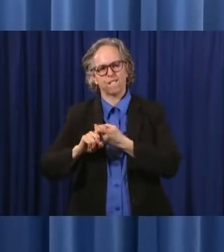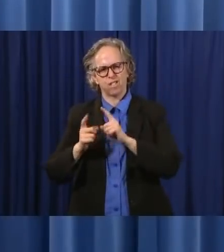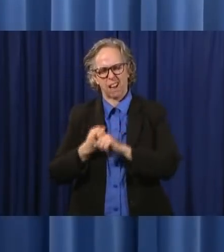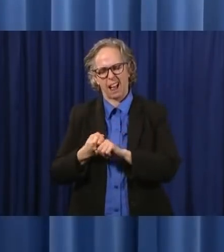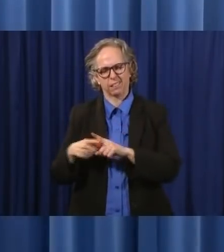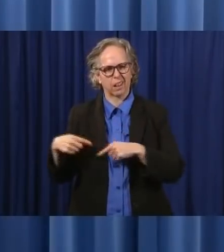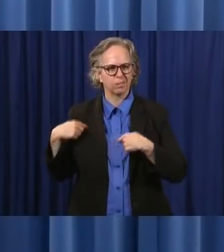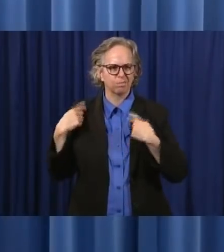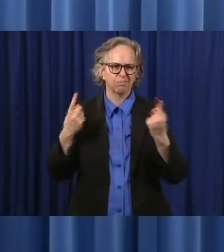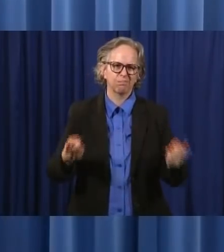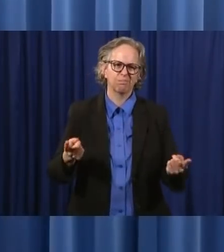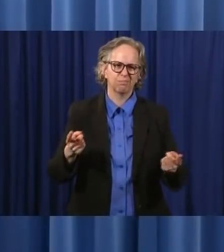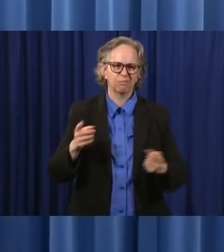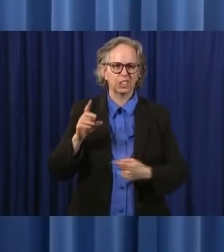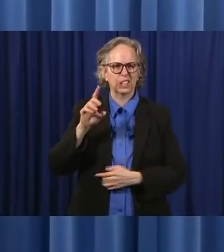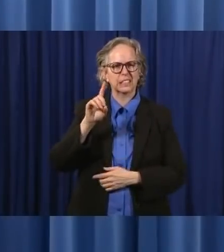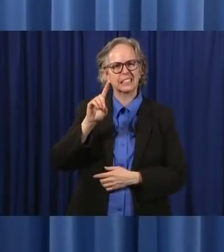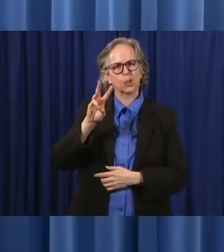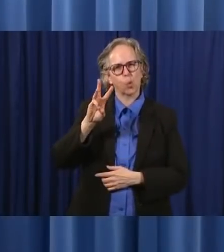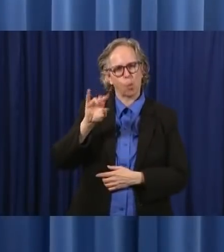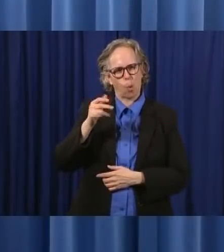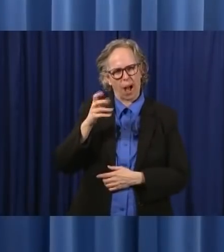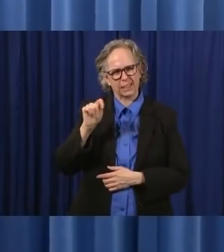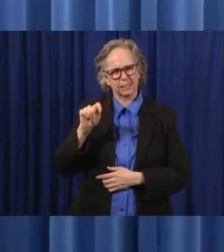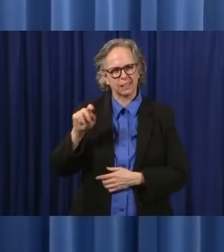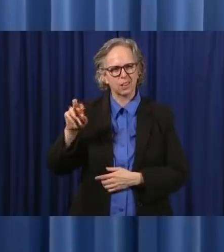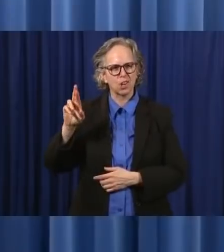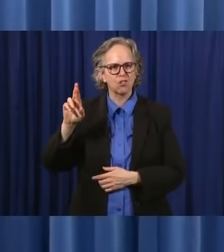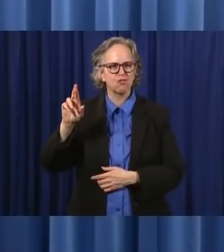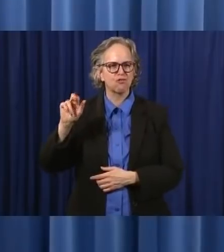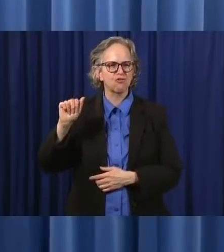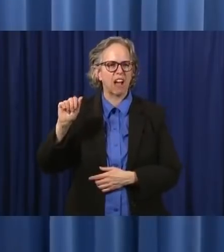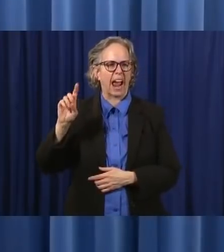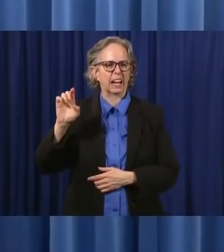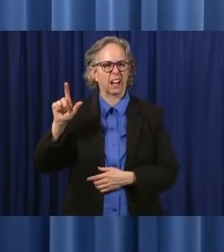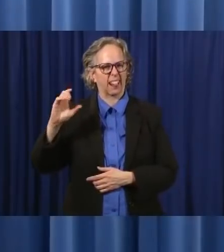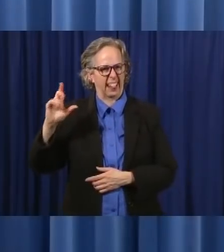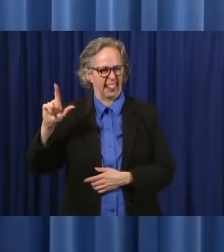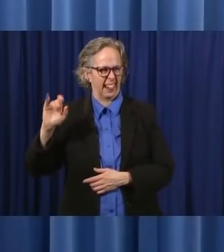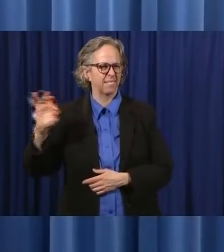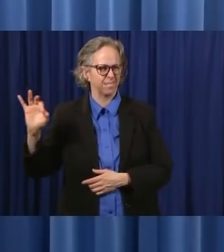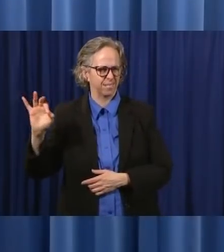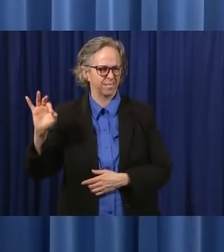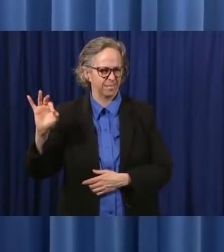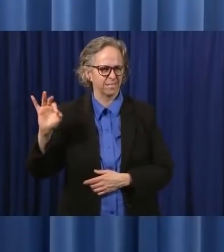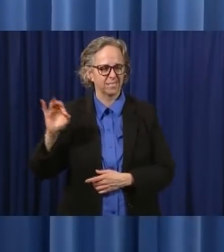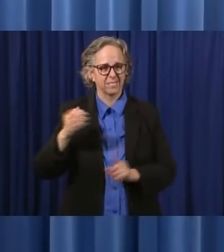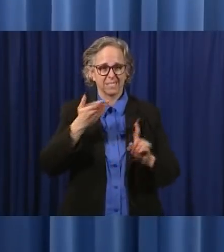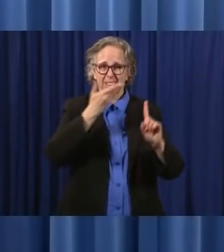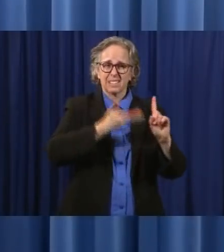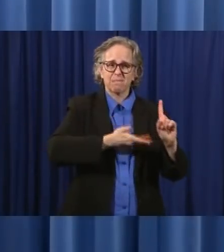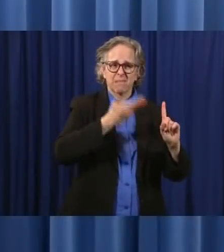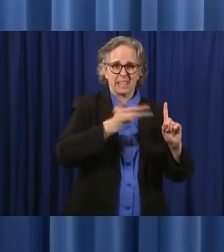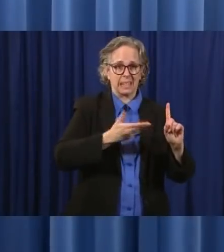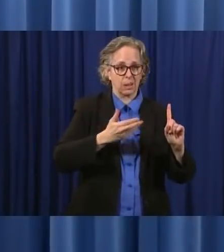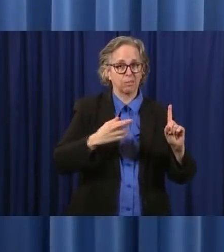When he retired, he was the longest-serving sheriff, not just in Ohio, but in the entire country.